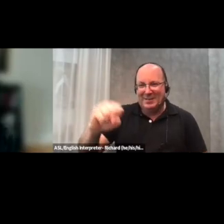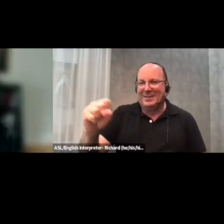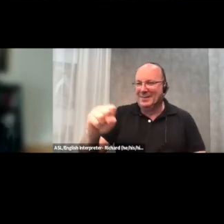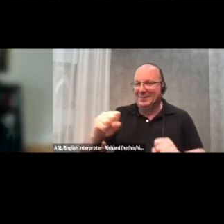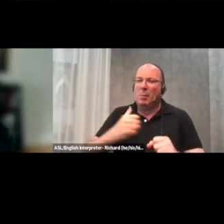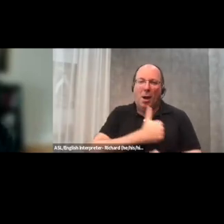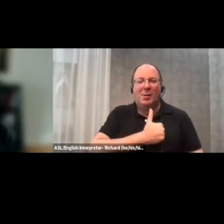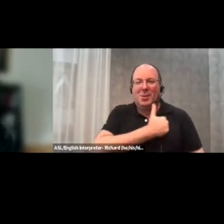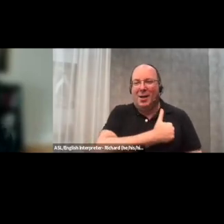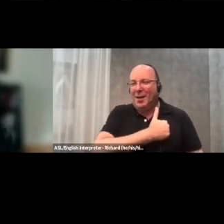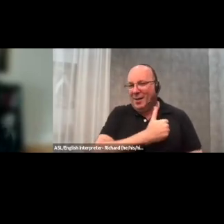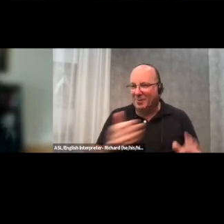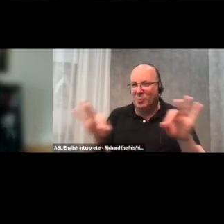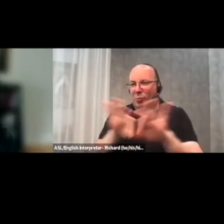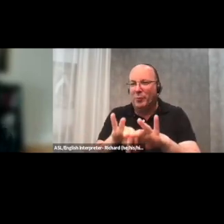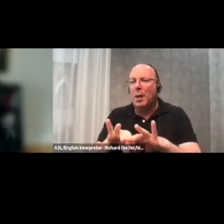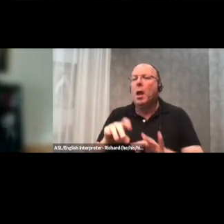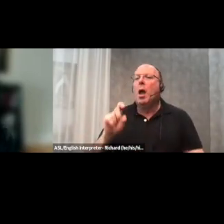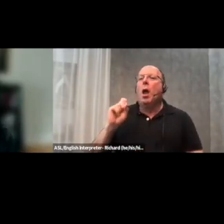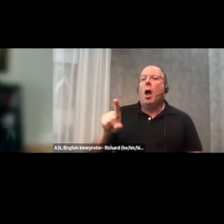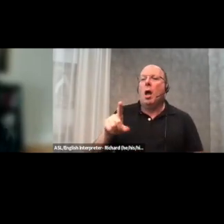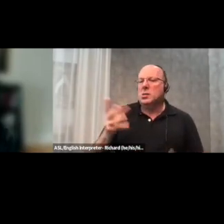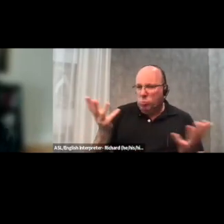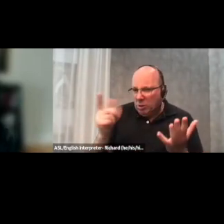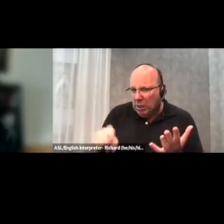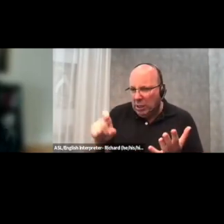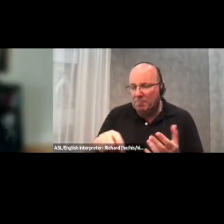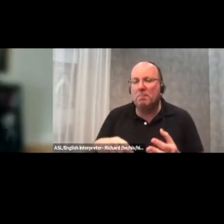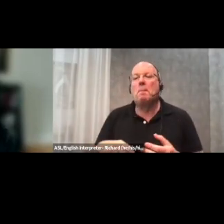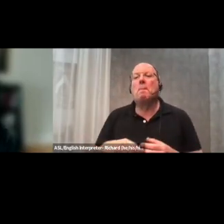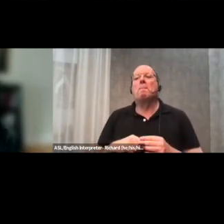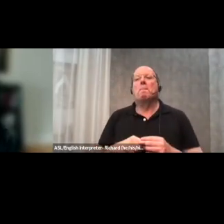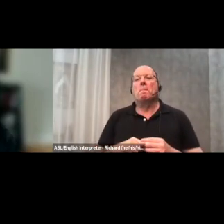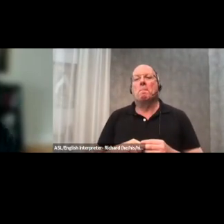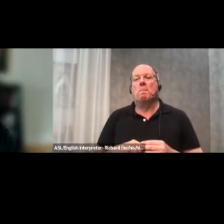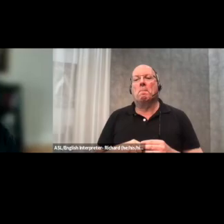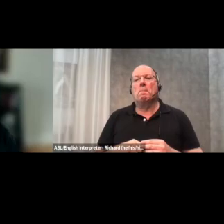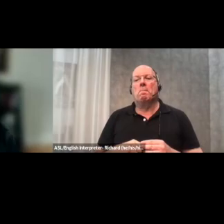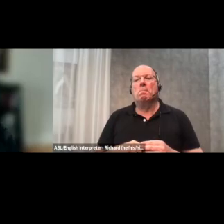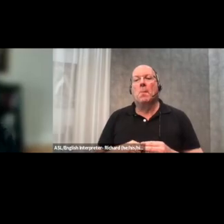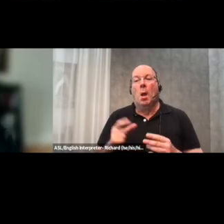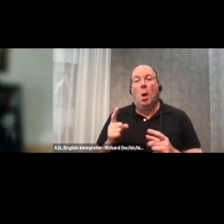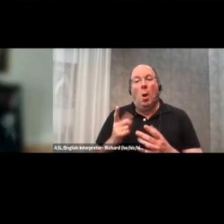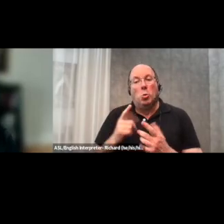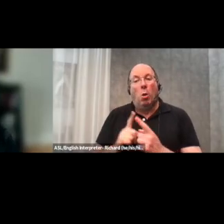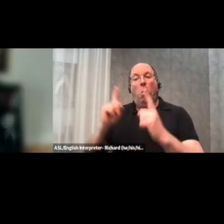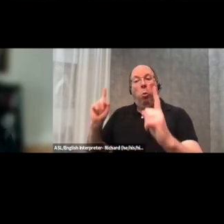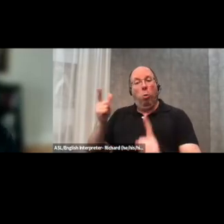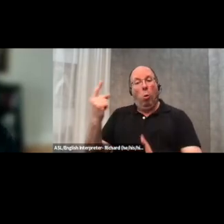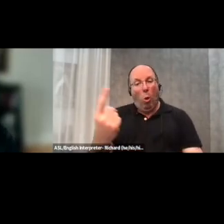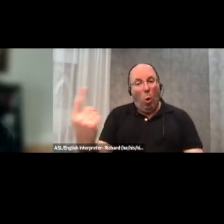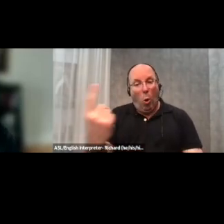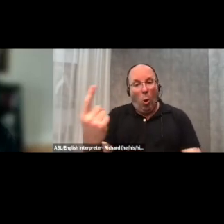important. Asking what they need, definitely. Find out, do they need time alone? Do they want to talk? Do they